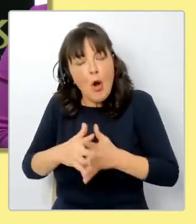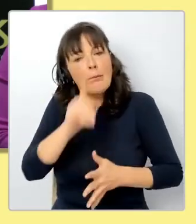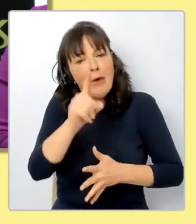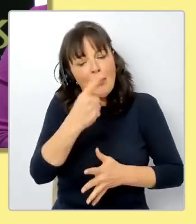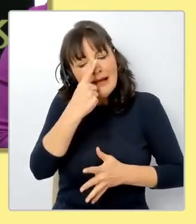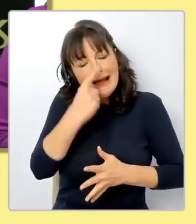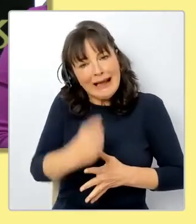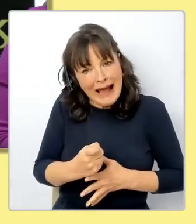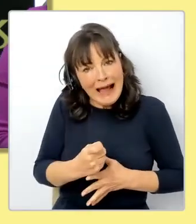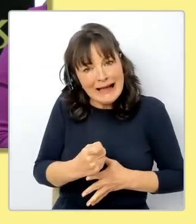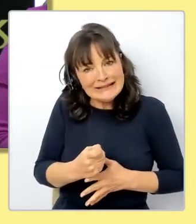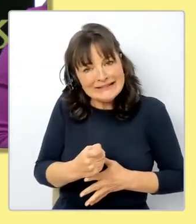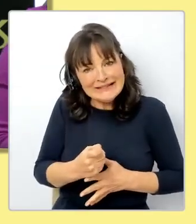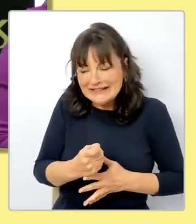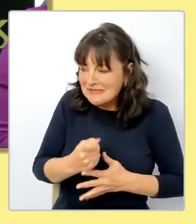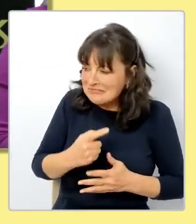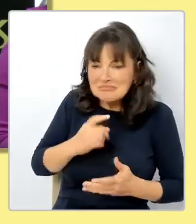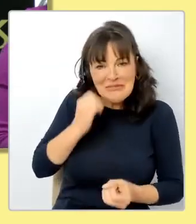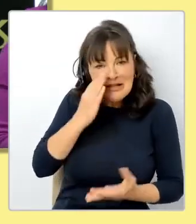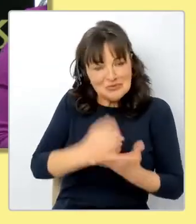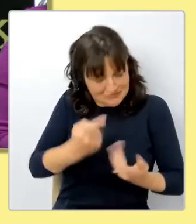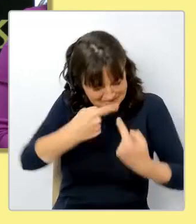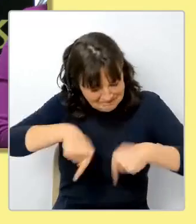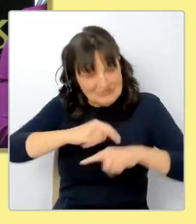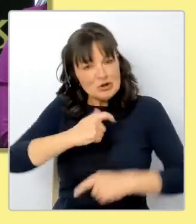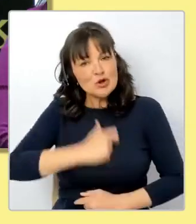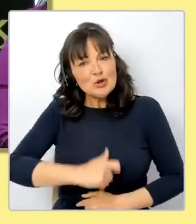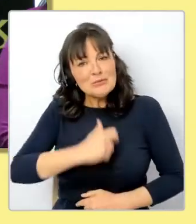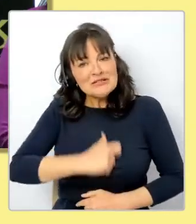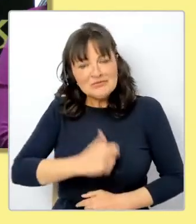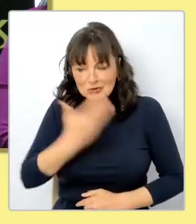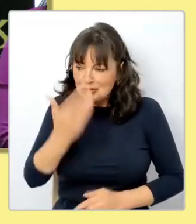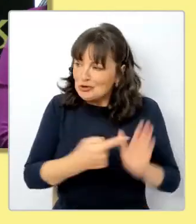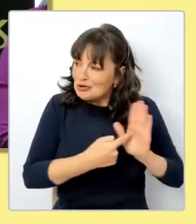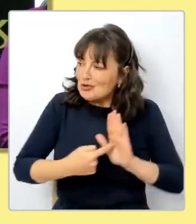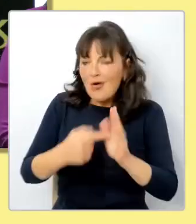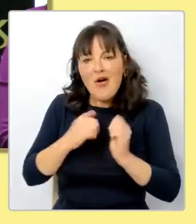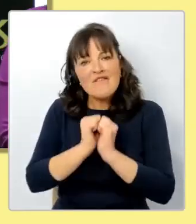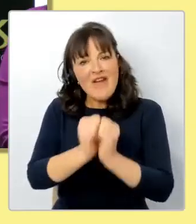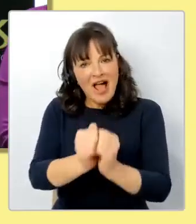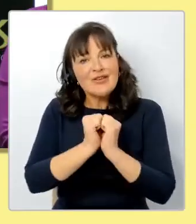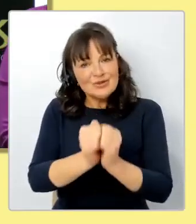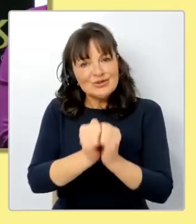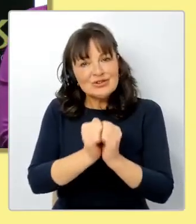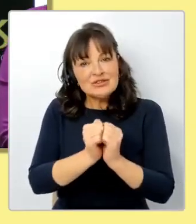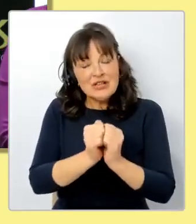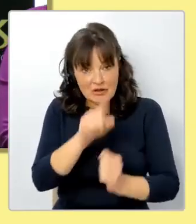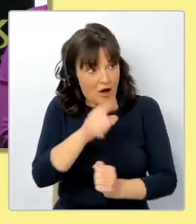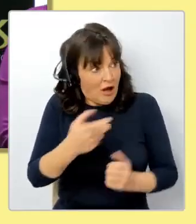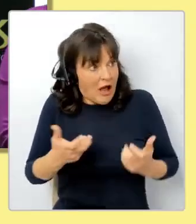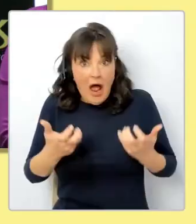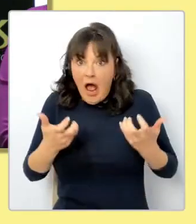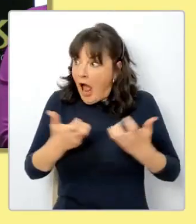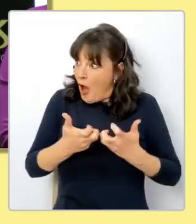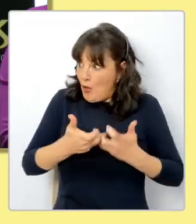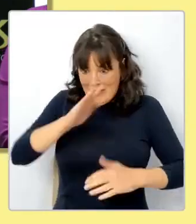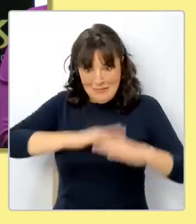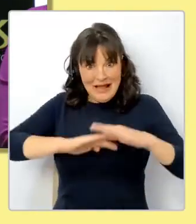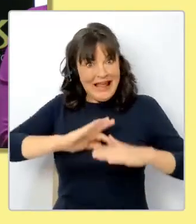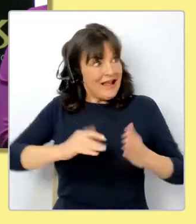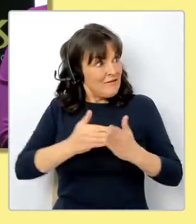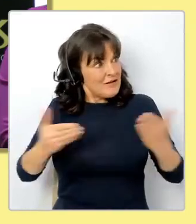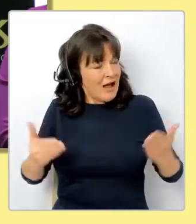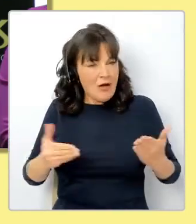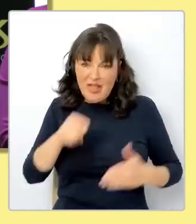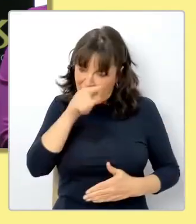the warmest welcome possible. Well, that's a demonstration of how we act in the early days of a new nation. And my goodness,